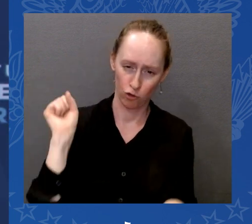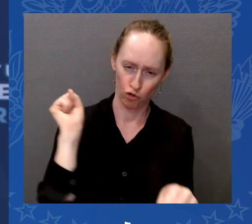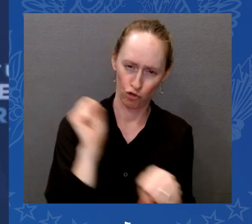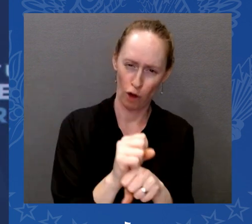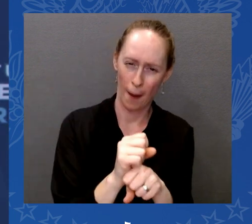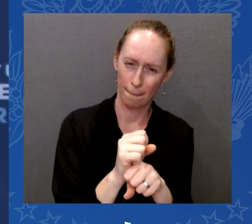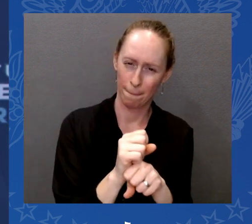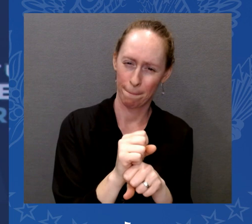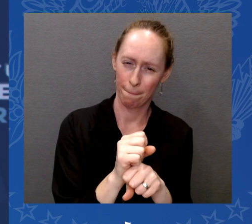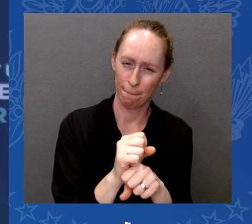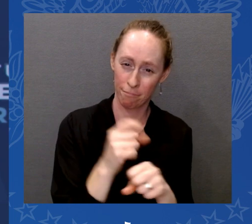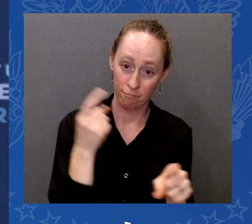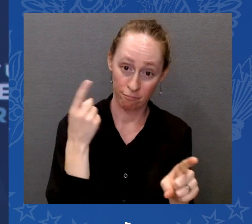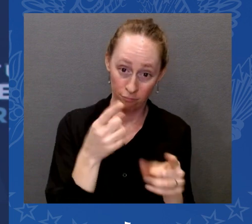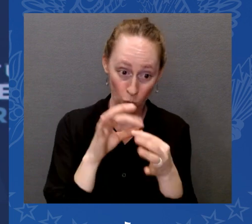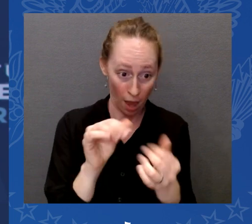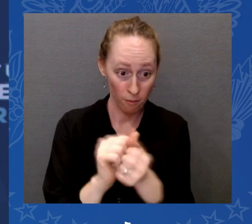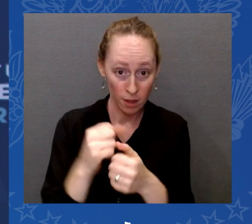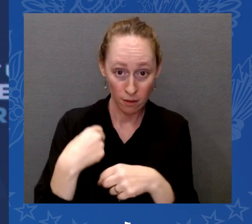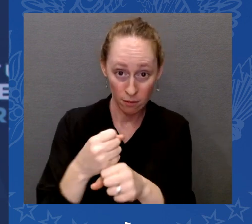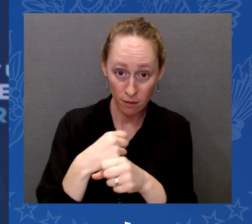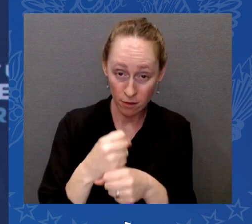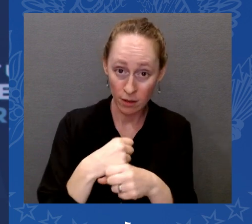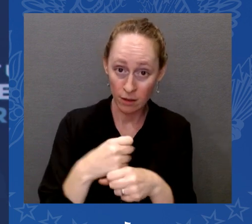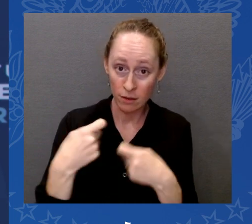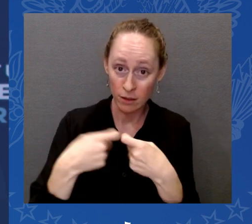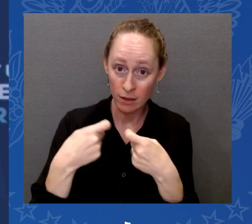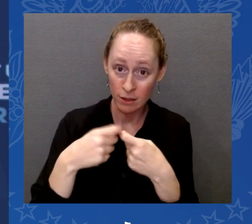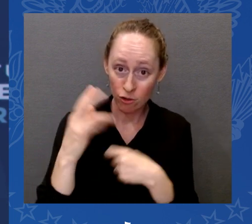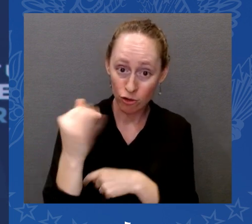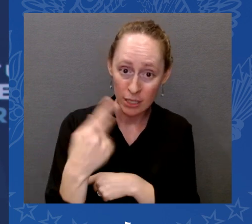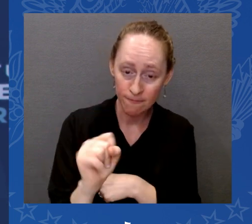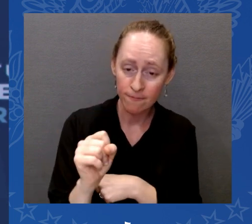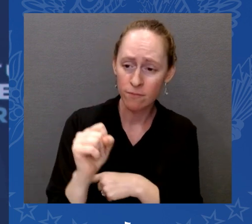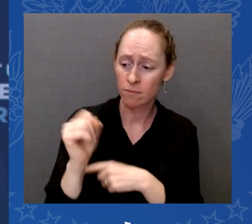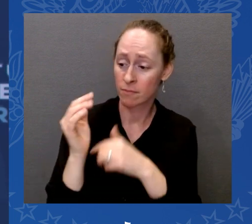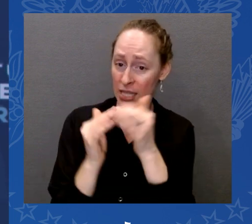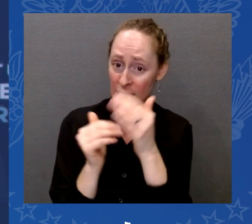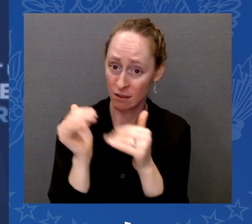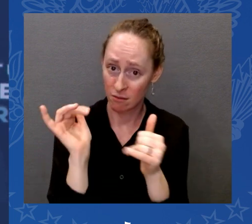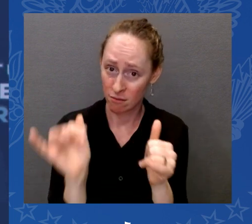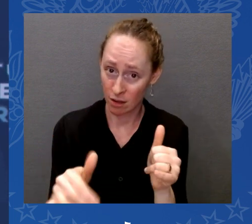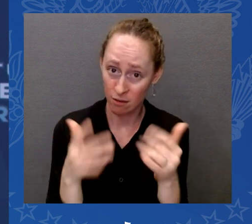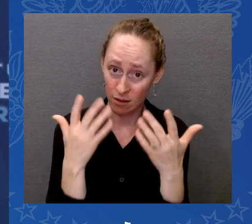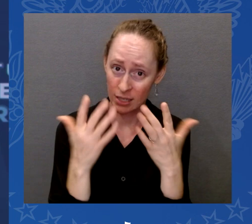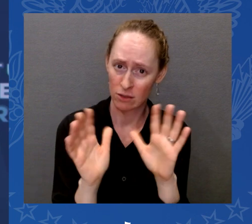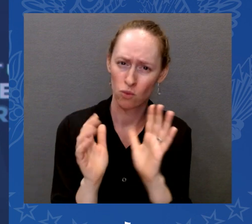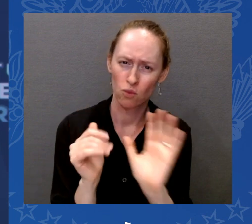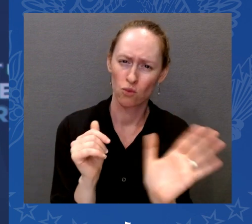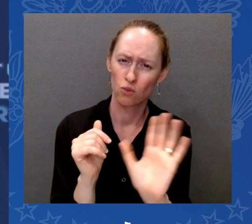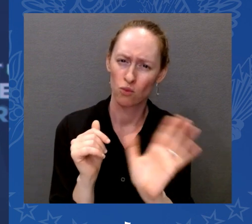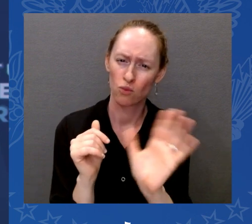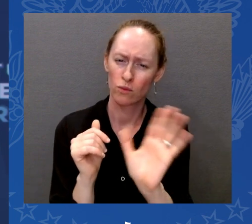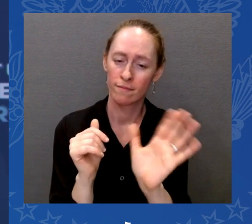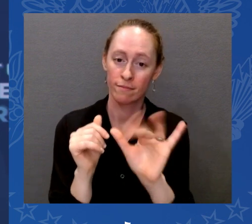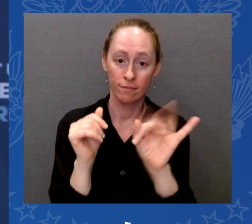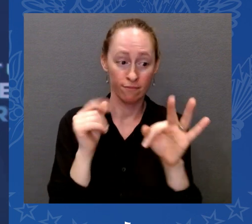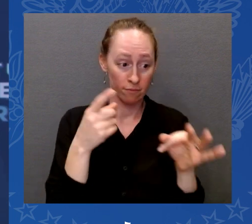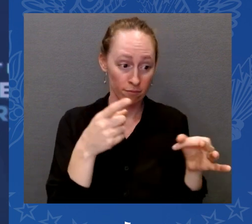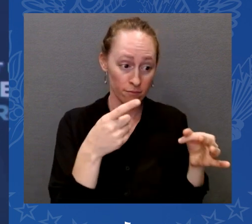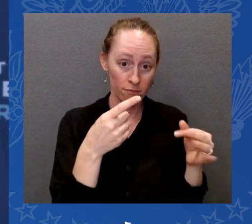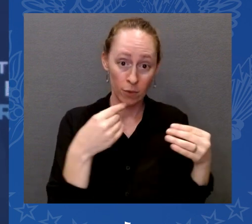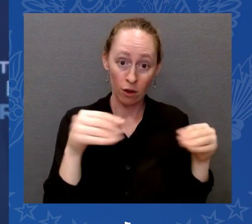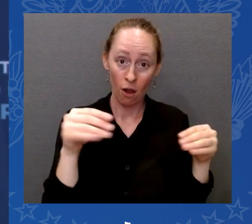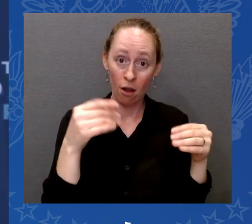what? Those of you who sell automobiles in dealerships are going to sell a whole hell of a lot more cars because people have good salaries. Those of you who make sandwiches